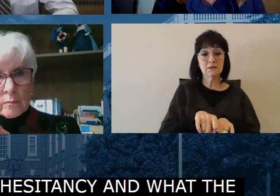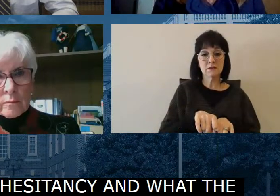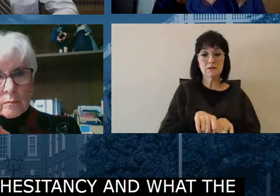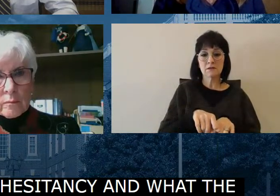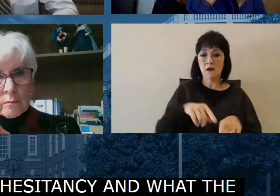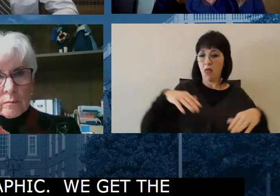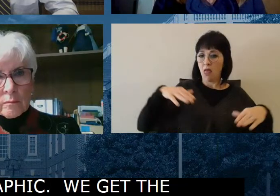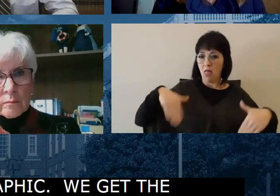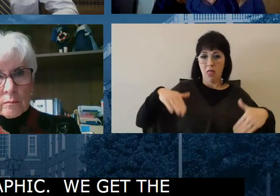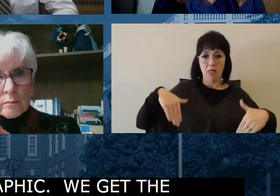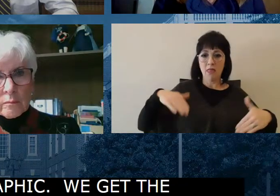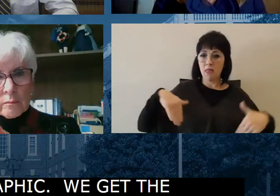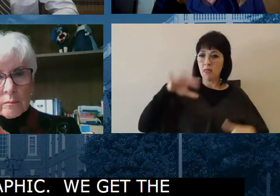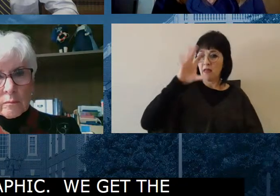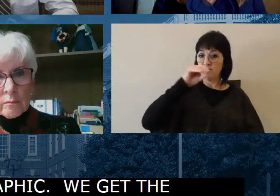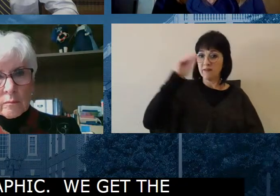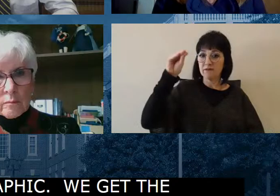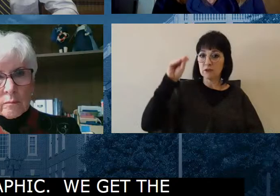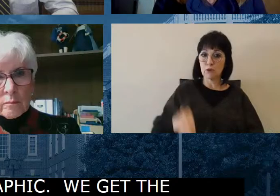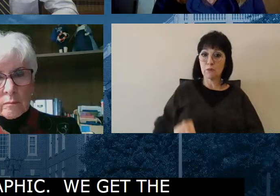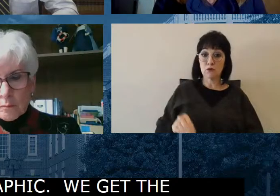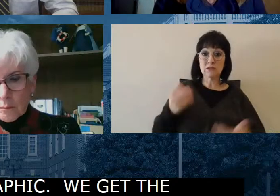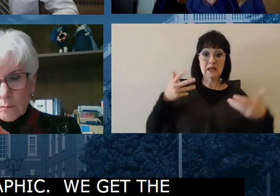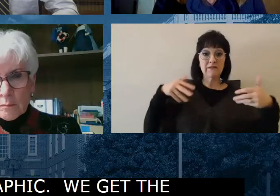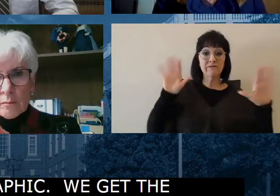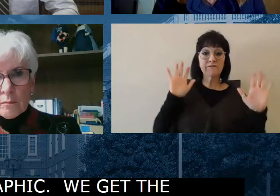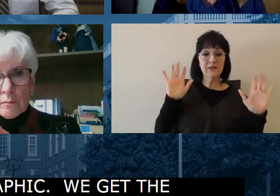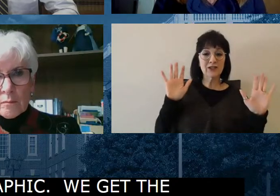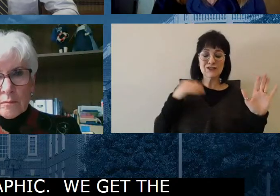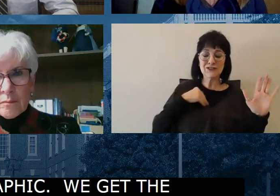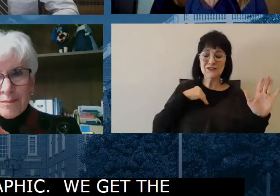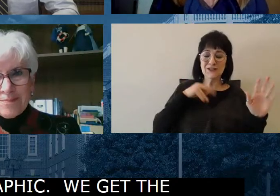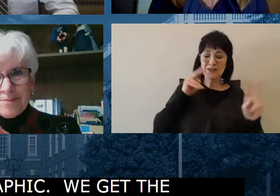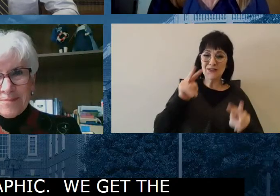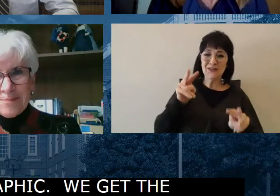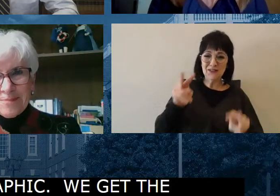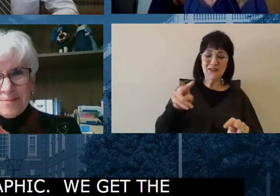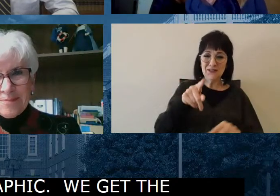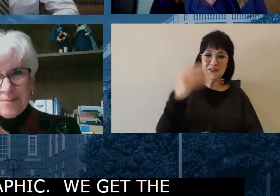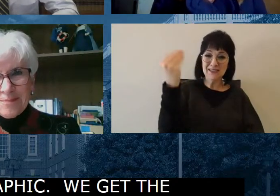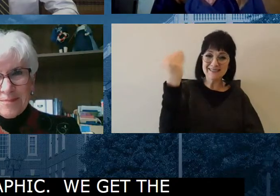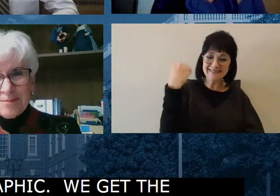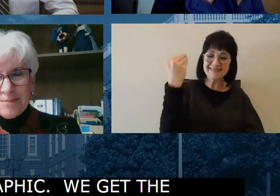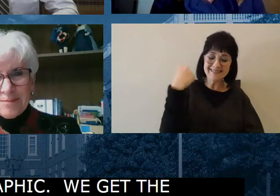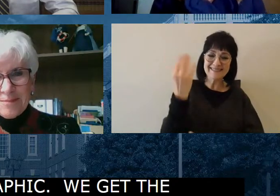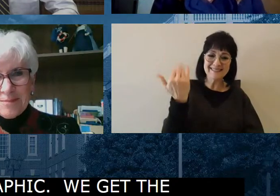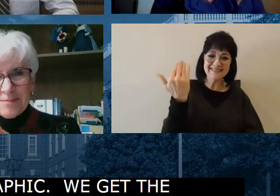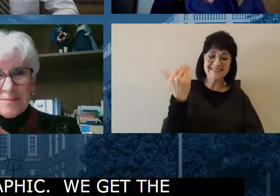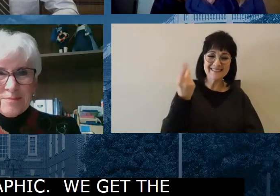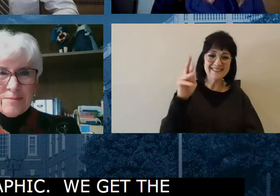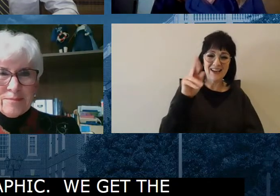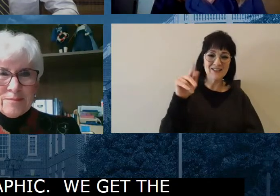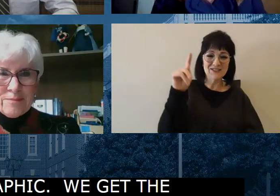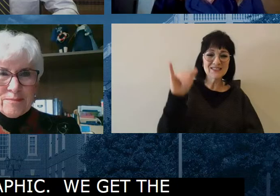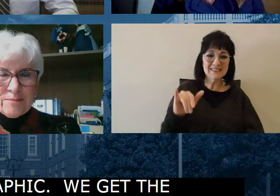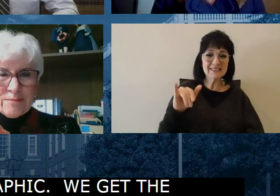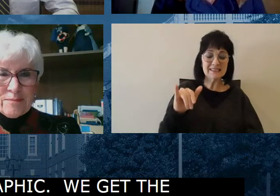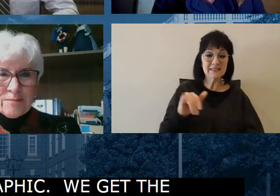50% through in first doses. I'm looking for Dr. Rattay's nod. But essentially, we can get to